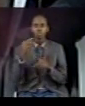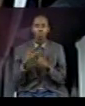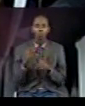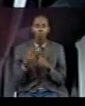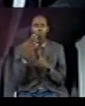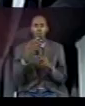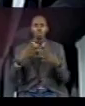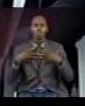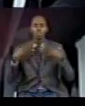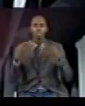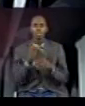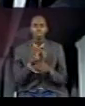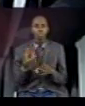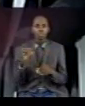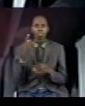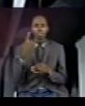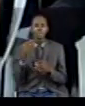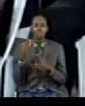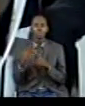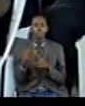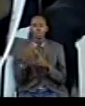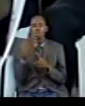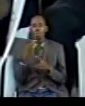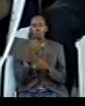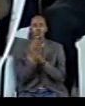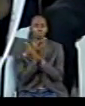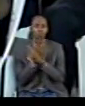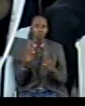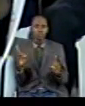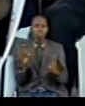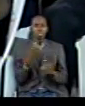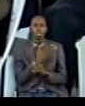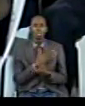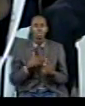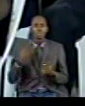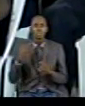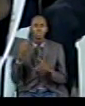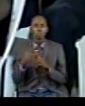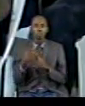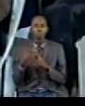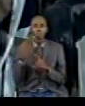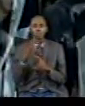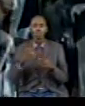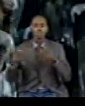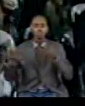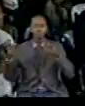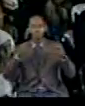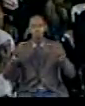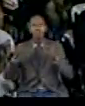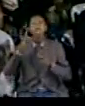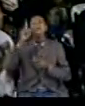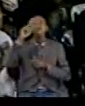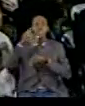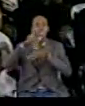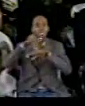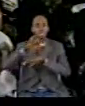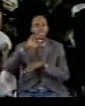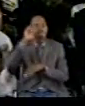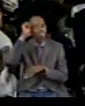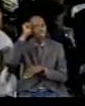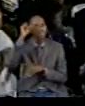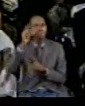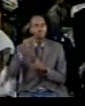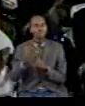healing, the word of deliverance, and the word of dominion. He sent his word